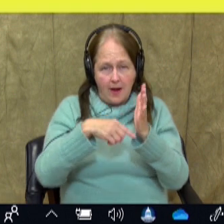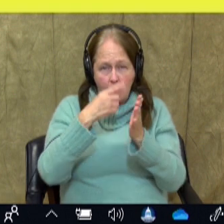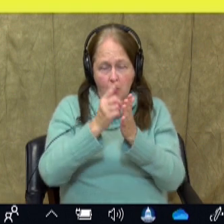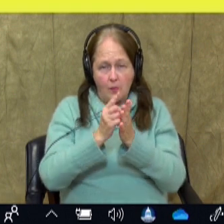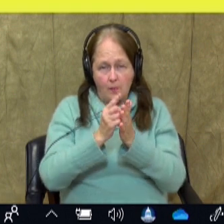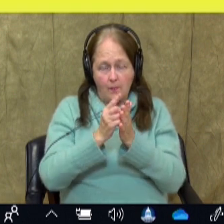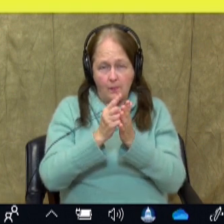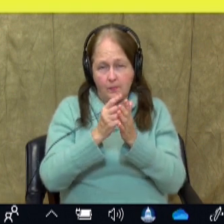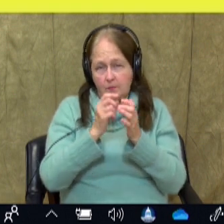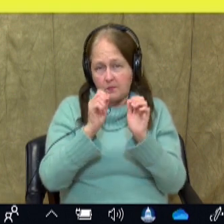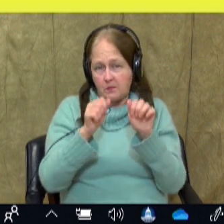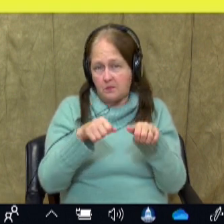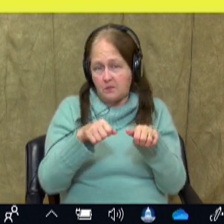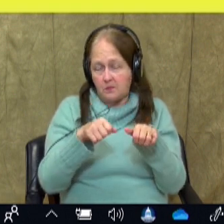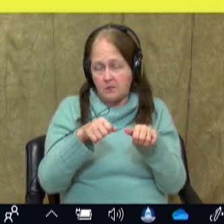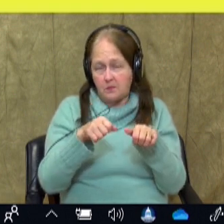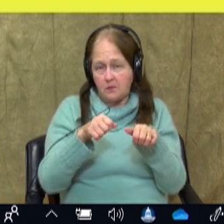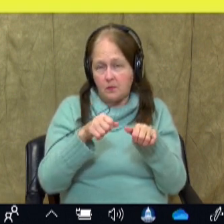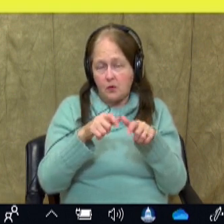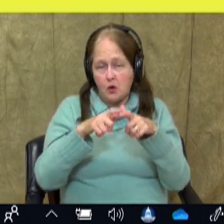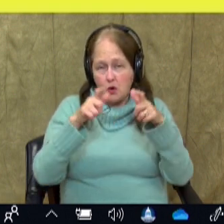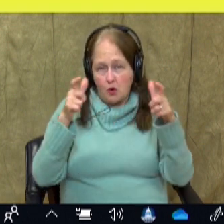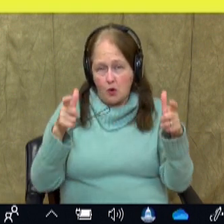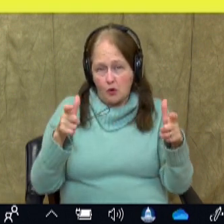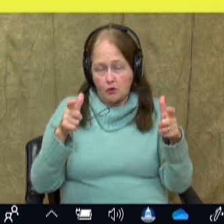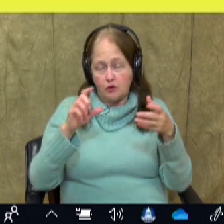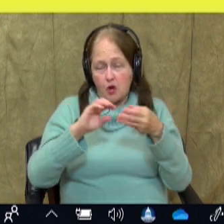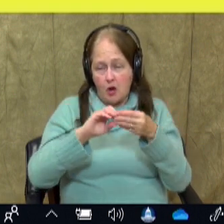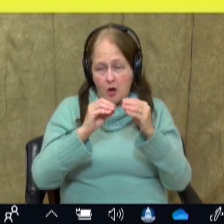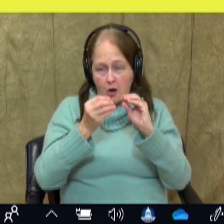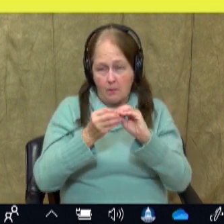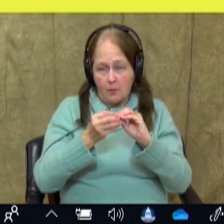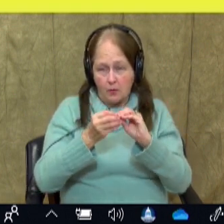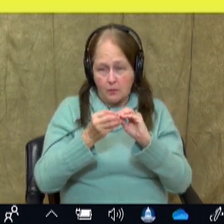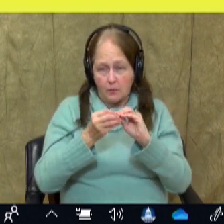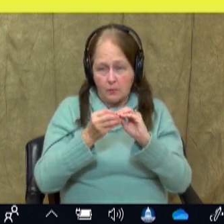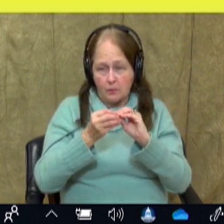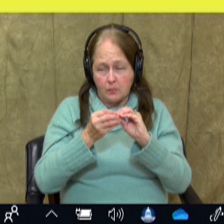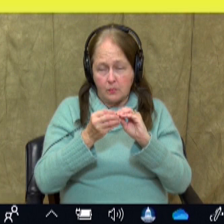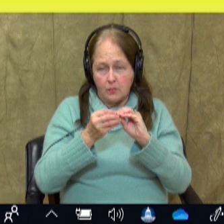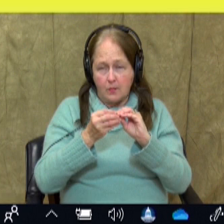in an hour, so that could be a very large number.